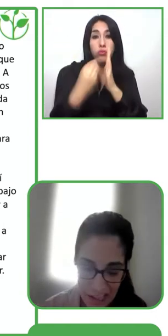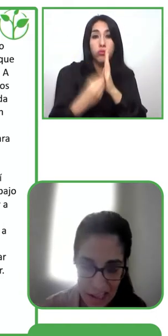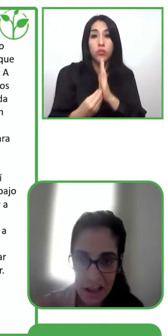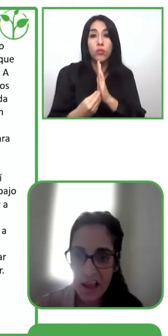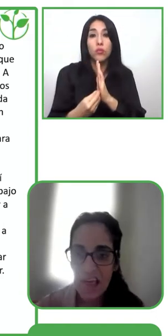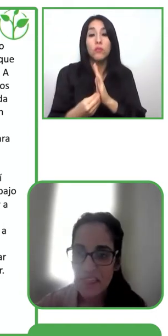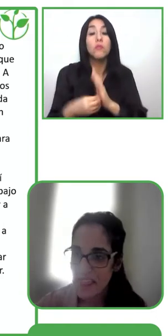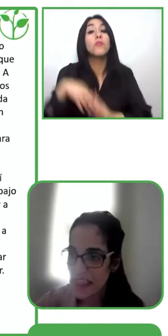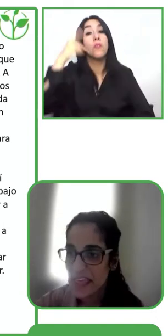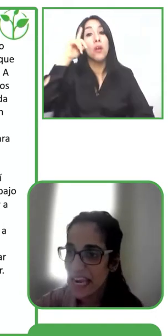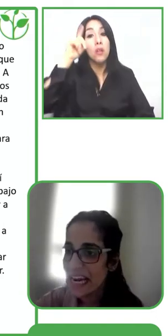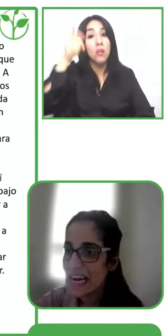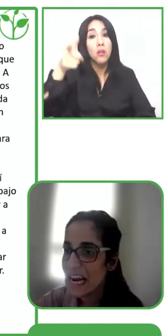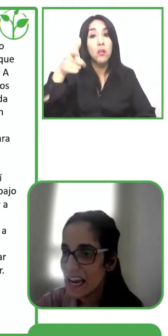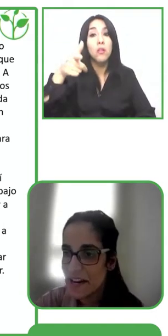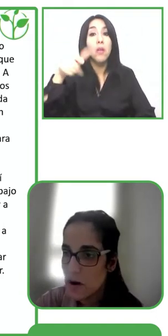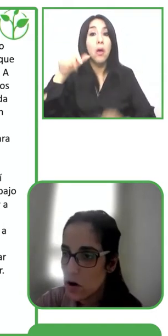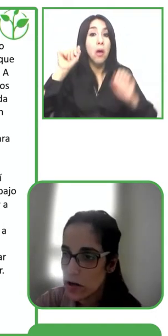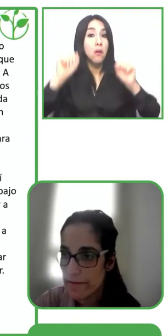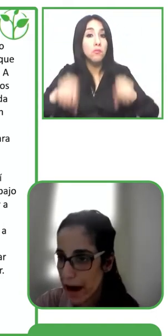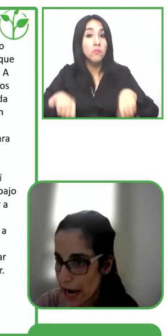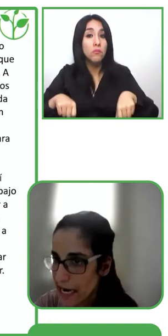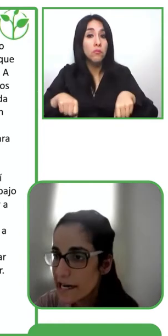present it to the business world